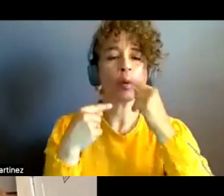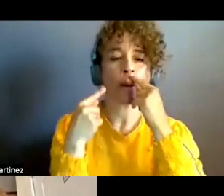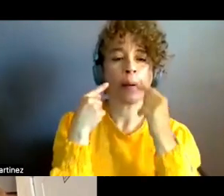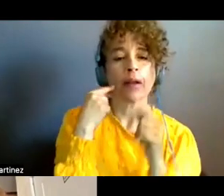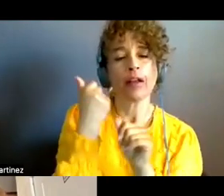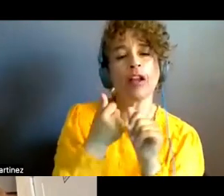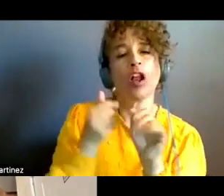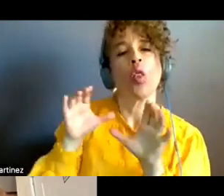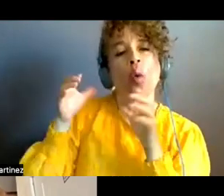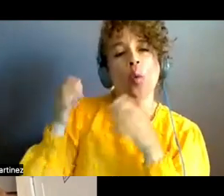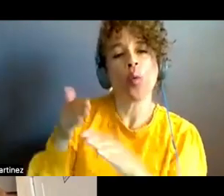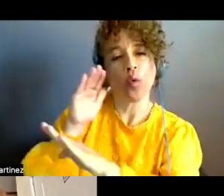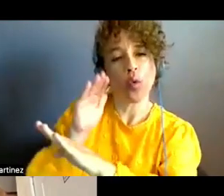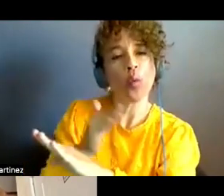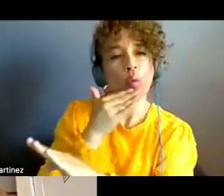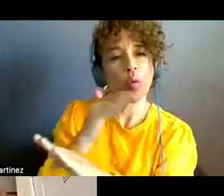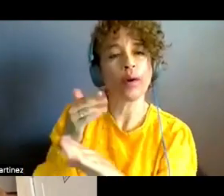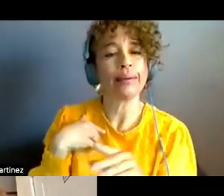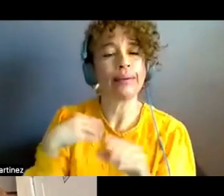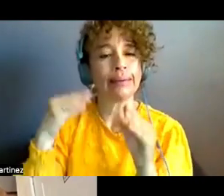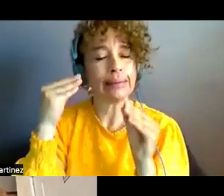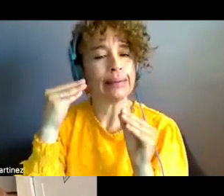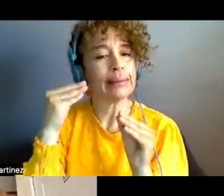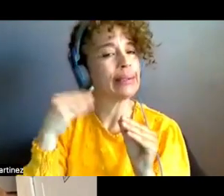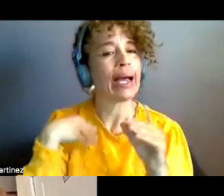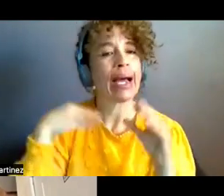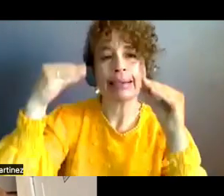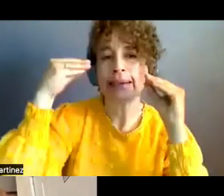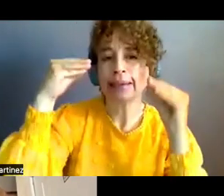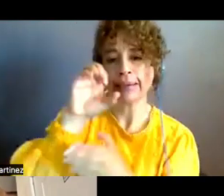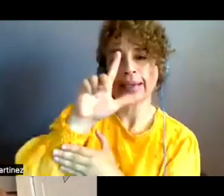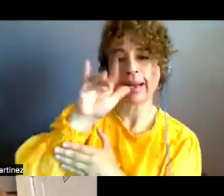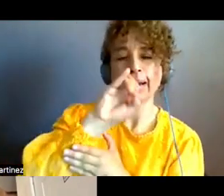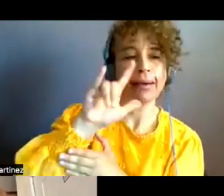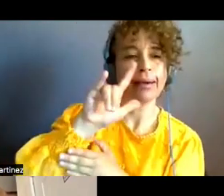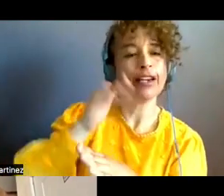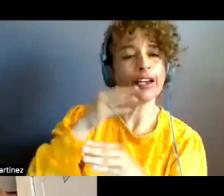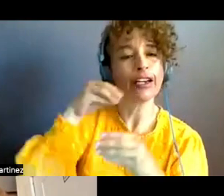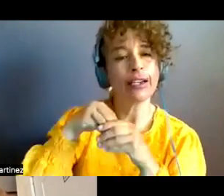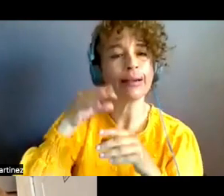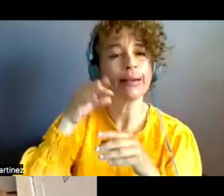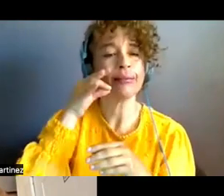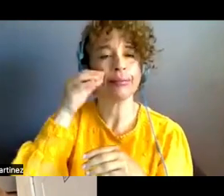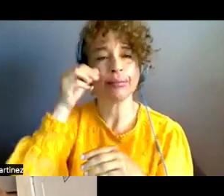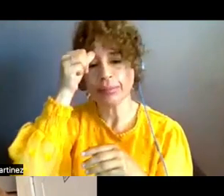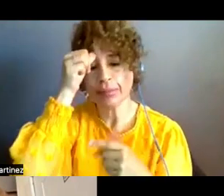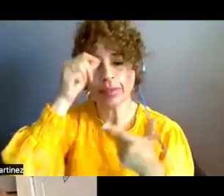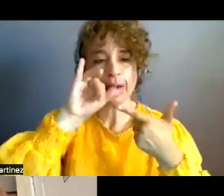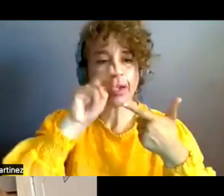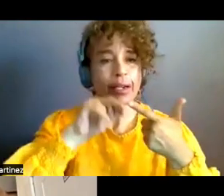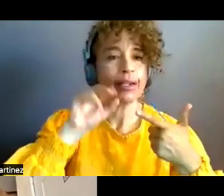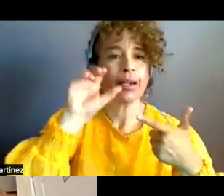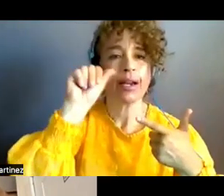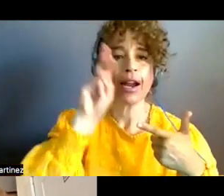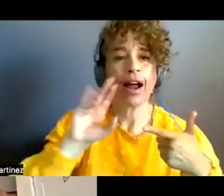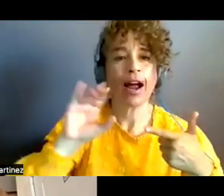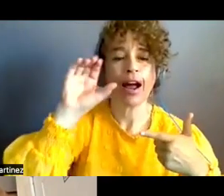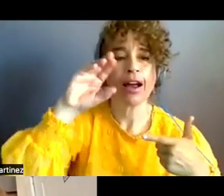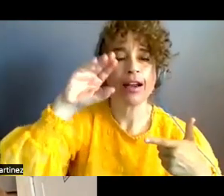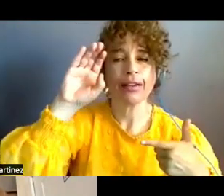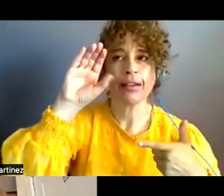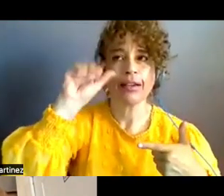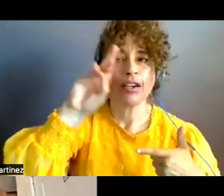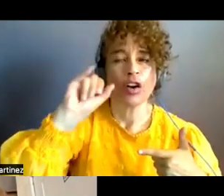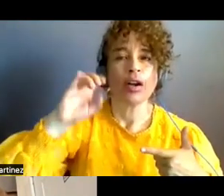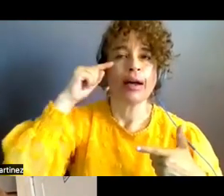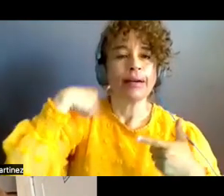world music, and everything I'm teaching is classical music, but it's Indian classical music, and then Arabic classical music, and then Chinese